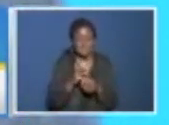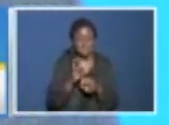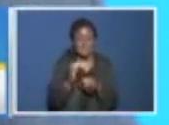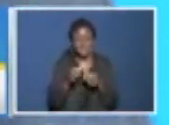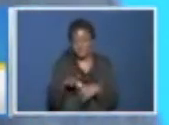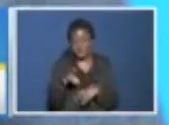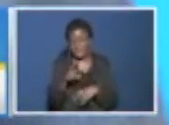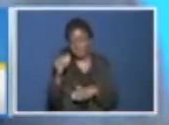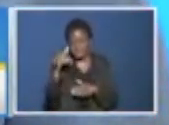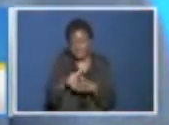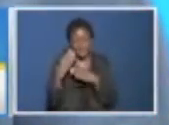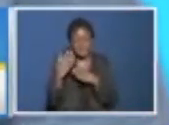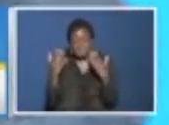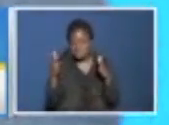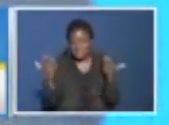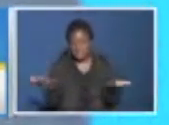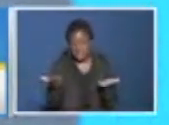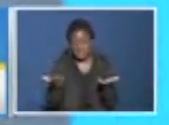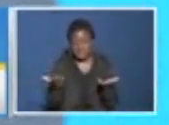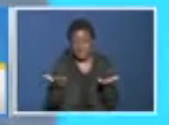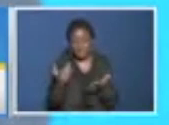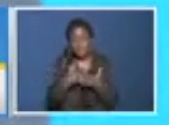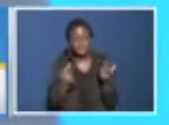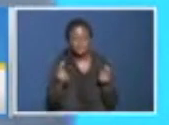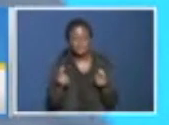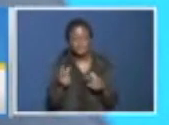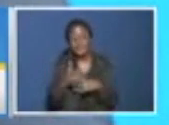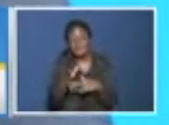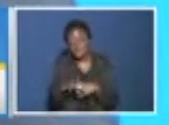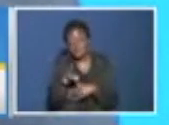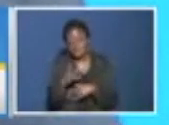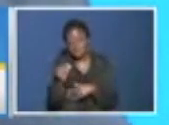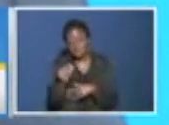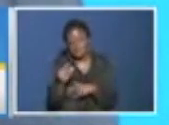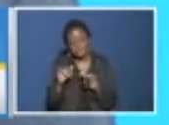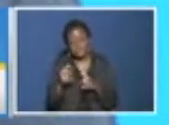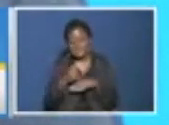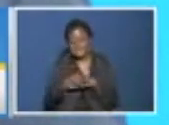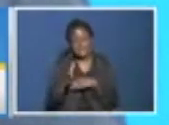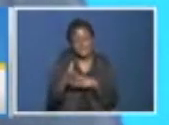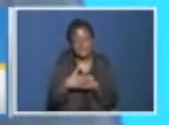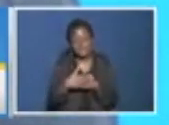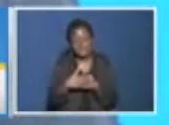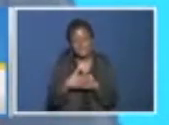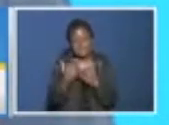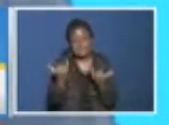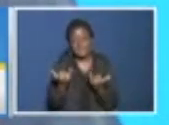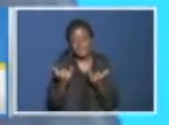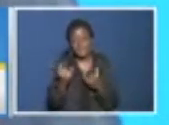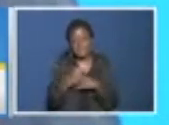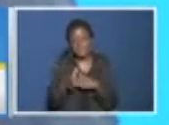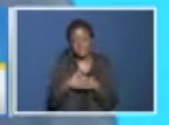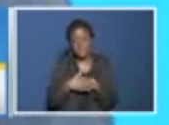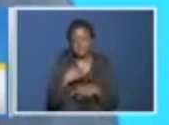where we find them in the Bahamas, already here, and then what we do after we find them, just to repatriate them. At the moment, repatriation could